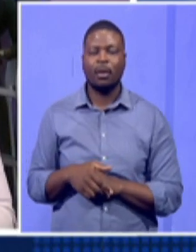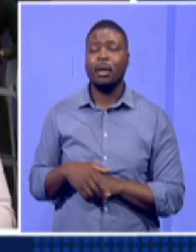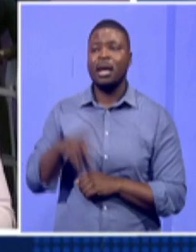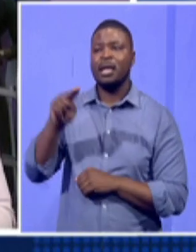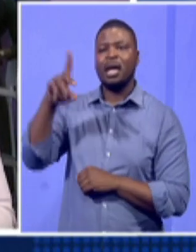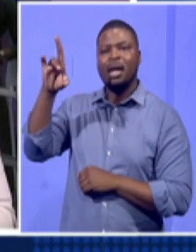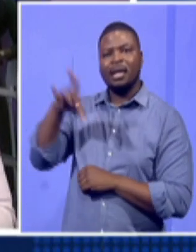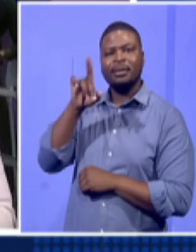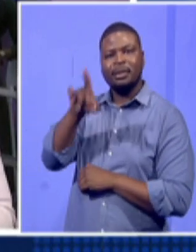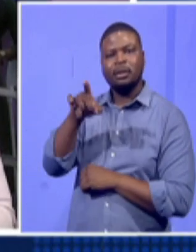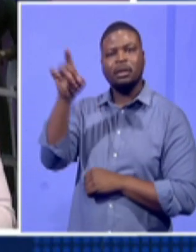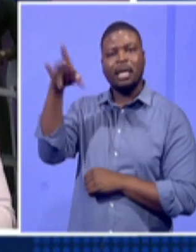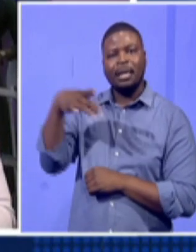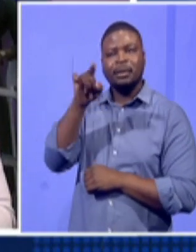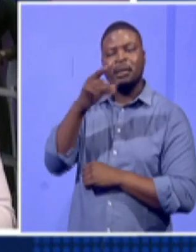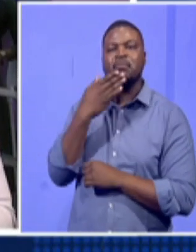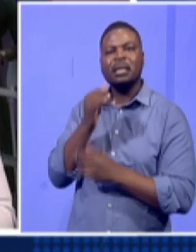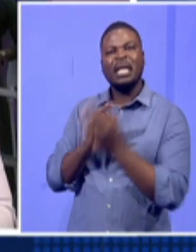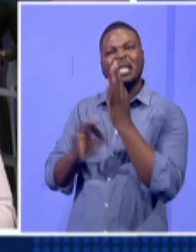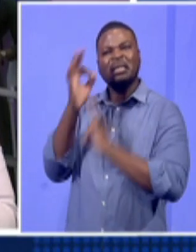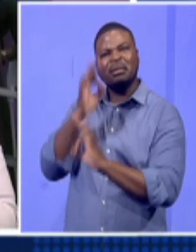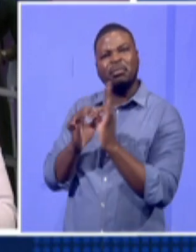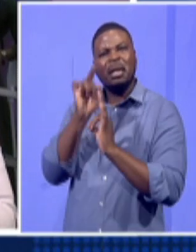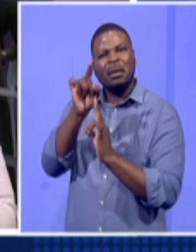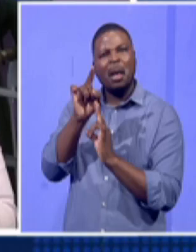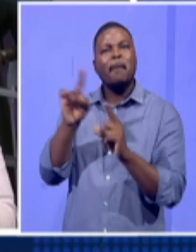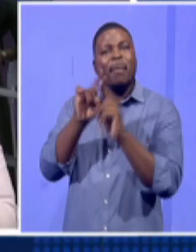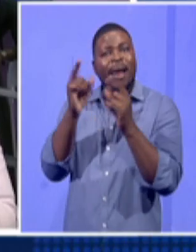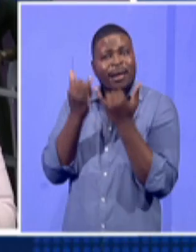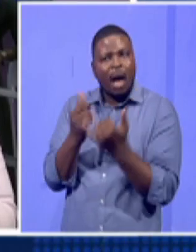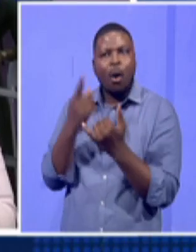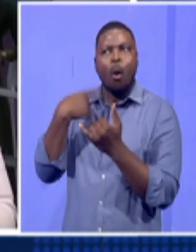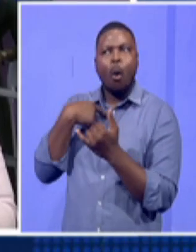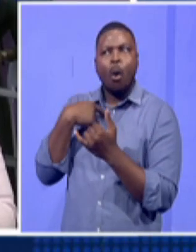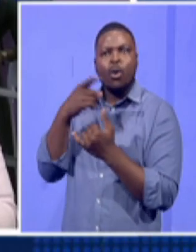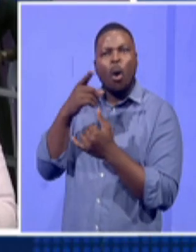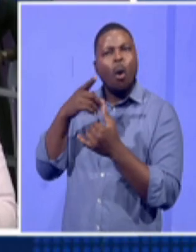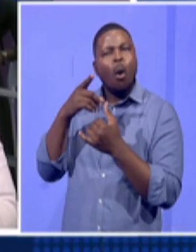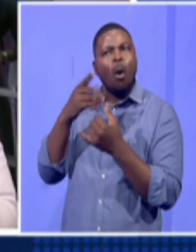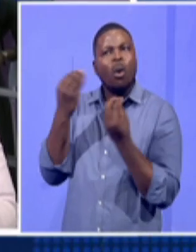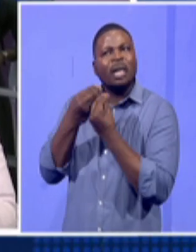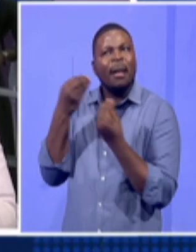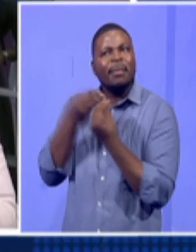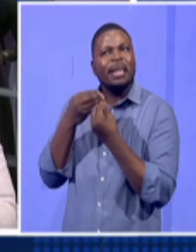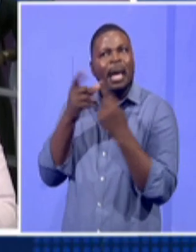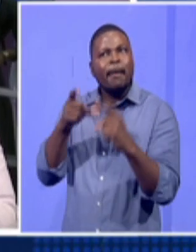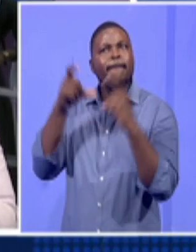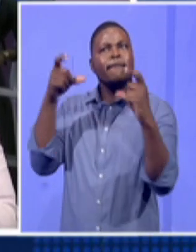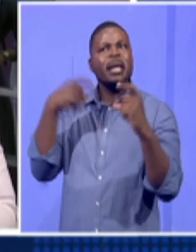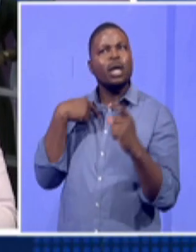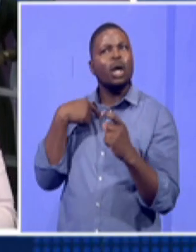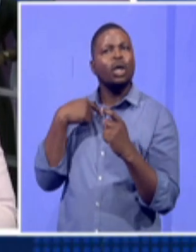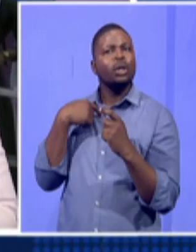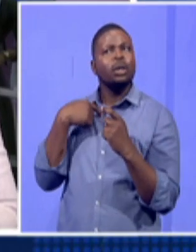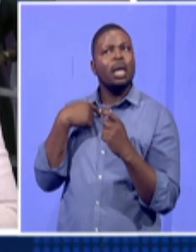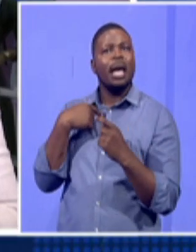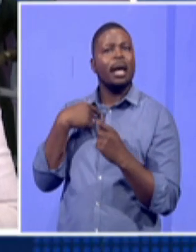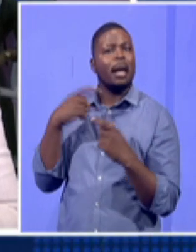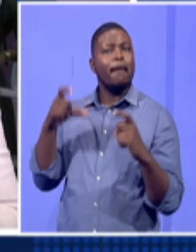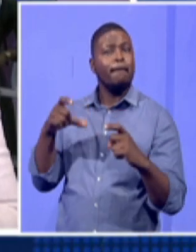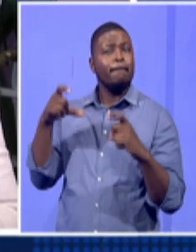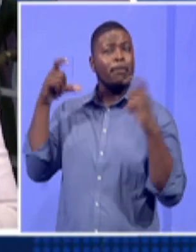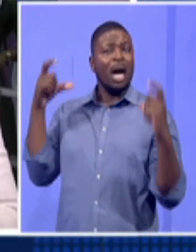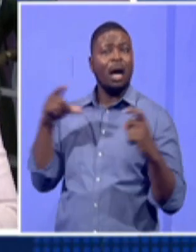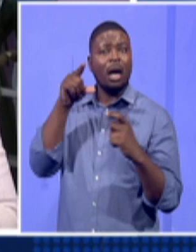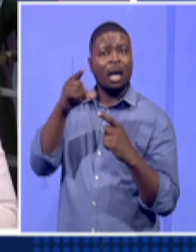exhibitors' stands that you've seen there. What stands out for you? Because we spoke about how this particular conference is expected to speed up